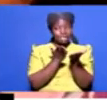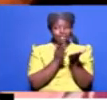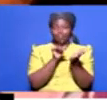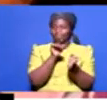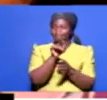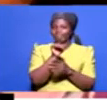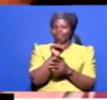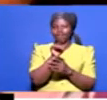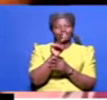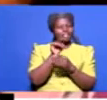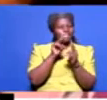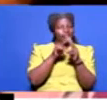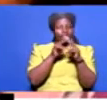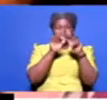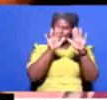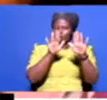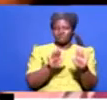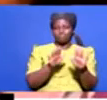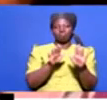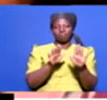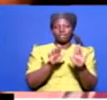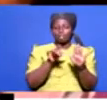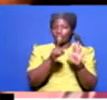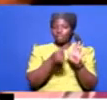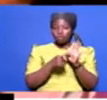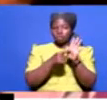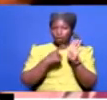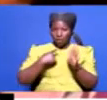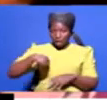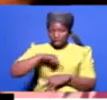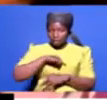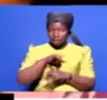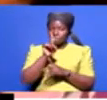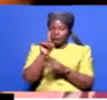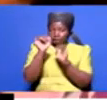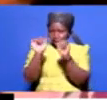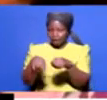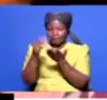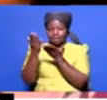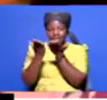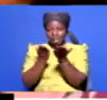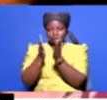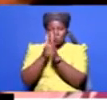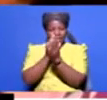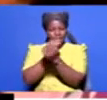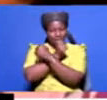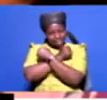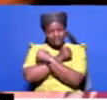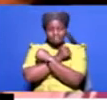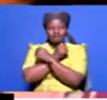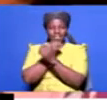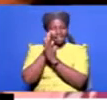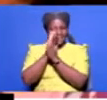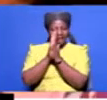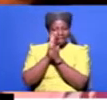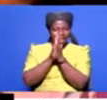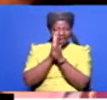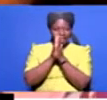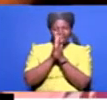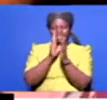noble and necessary. He showed us that one can serve with passion and utmost